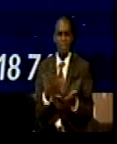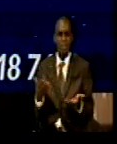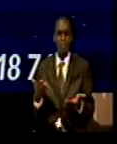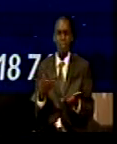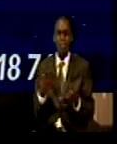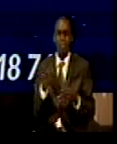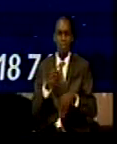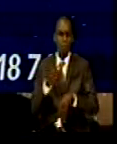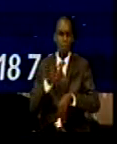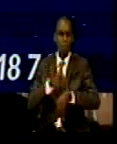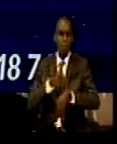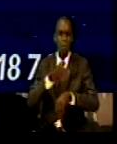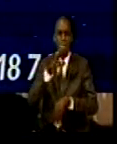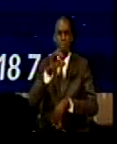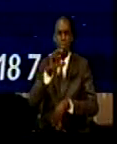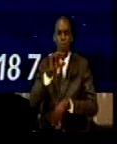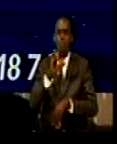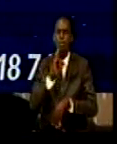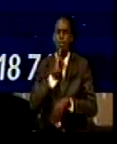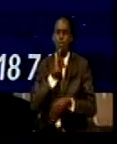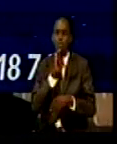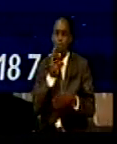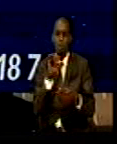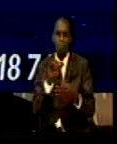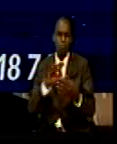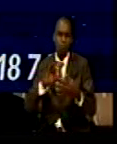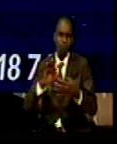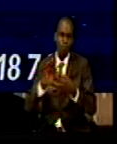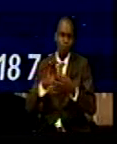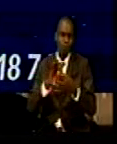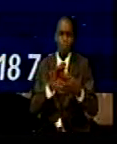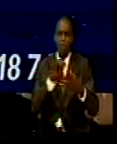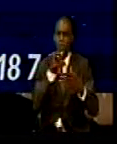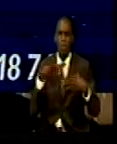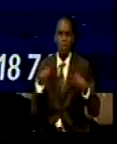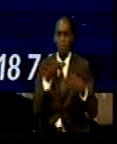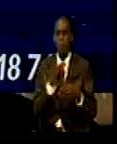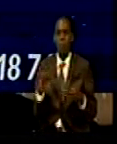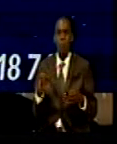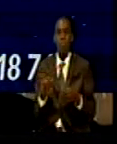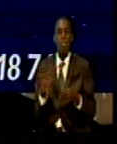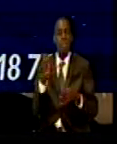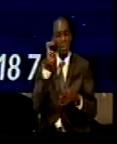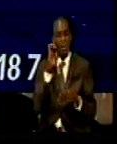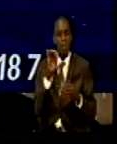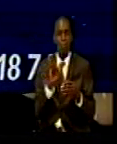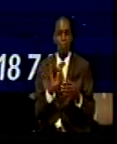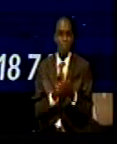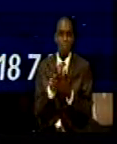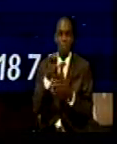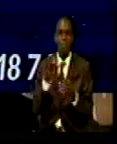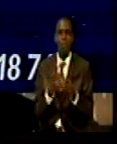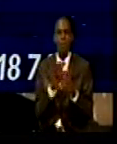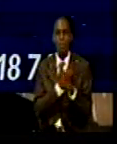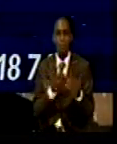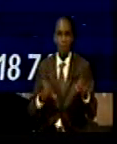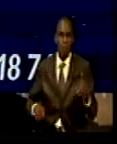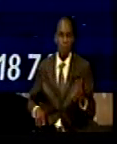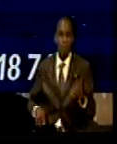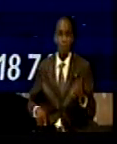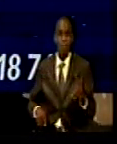believe in the Lord that brought life to the dry bone in the